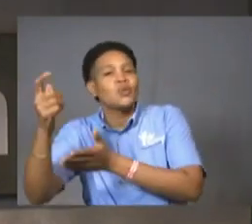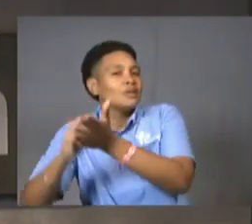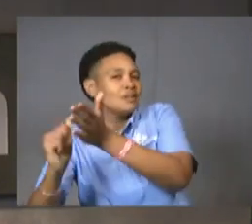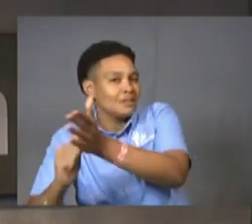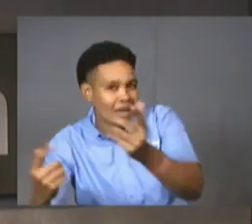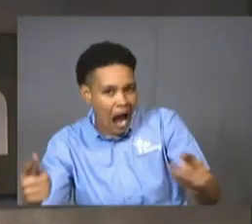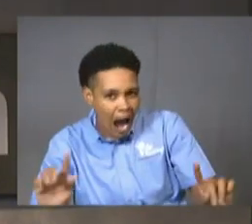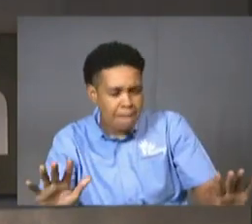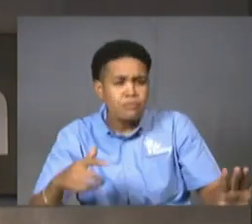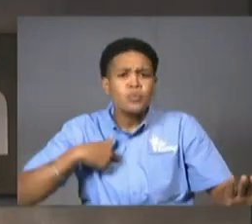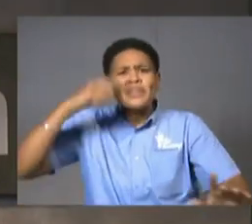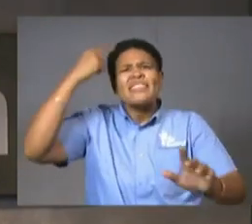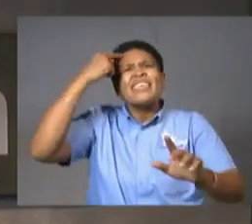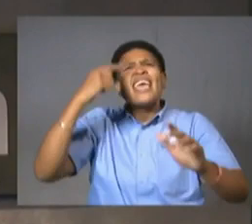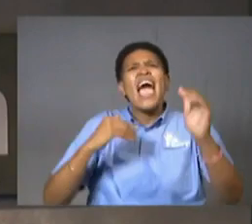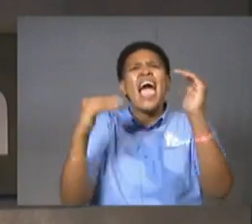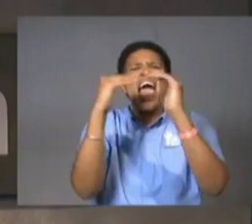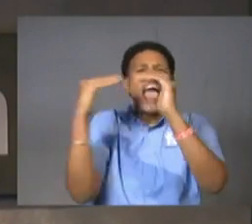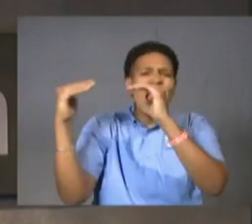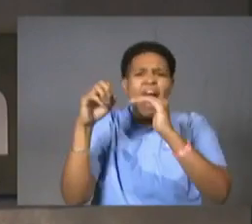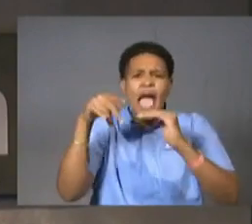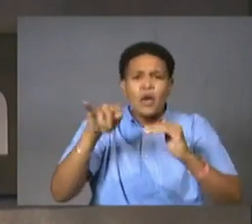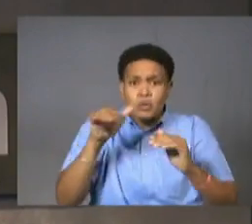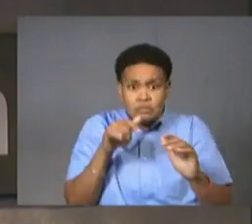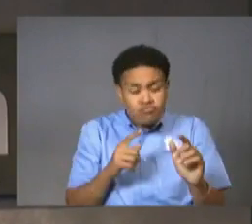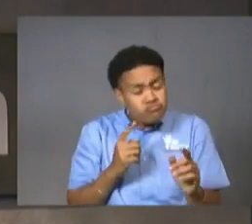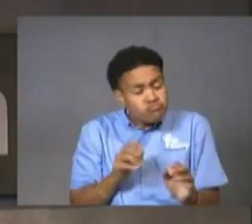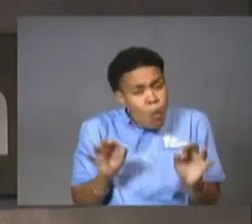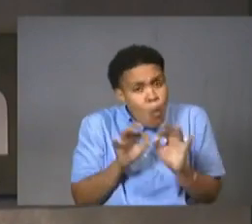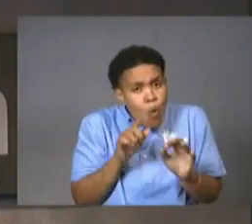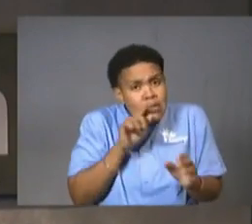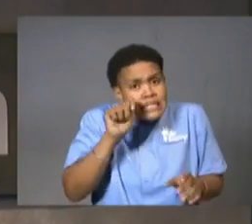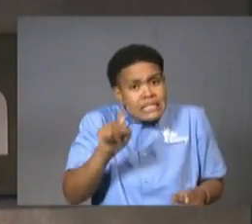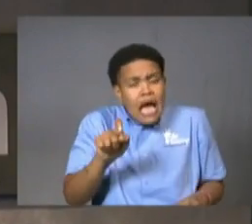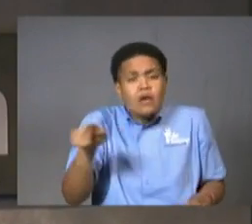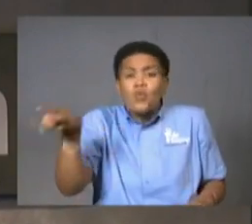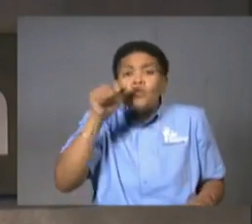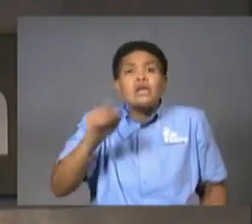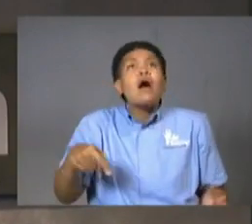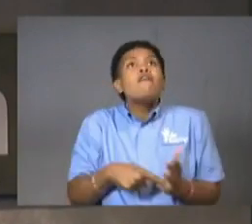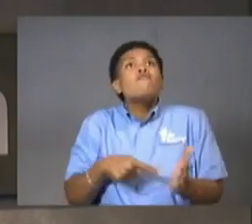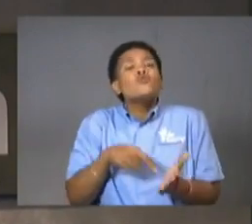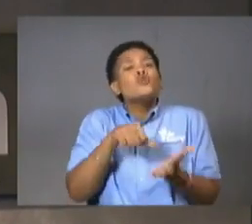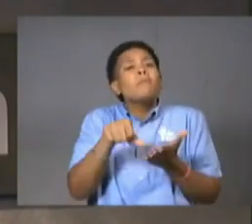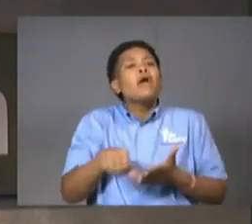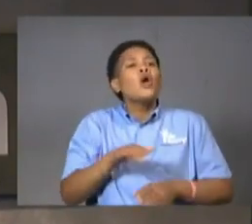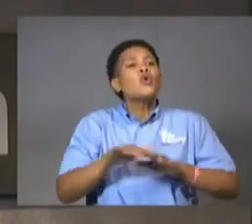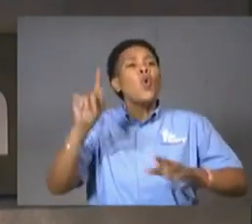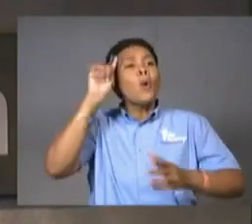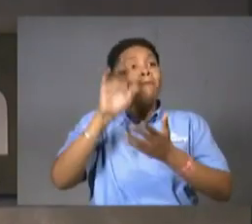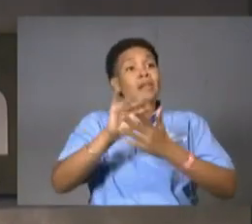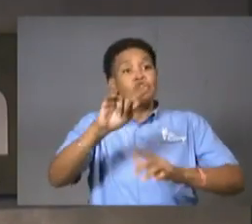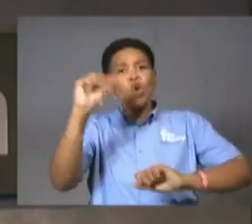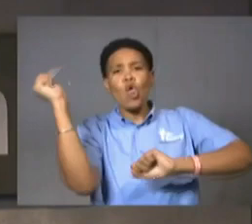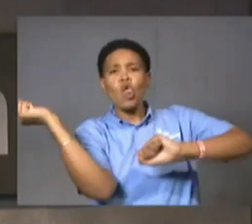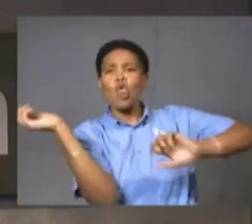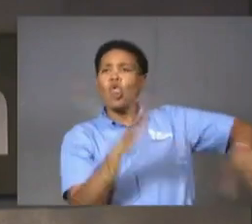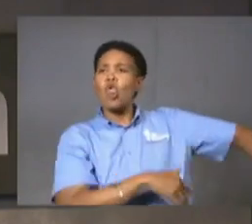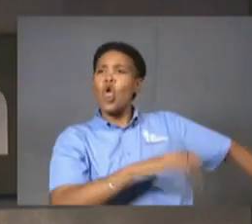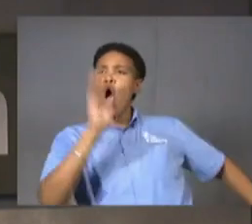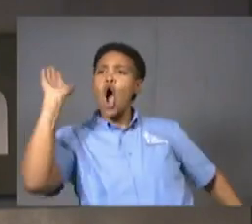in taxation and those who can afford should pay. So we don't believe that there should be an abolition of all direct taxes by any means.